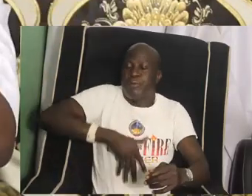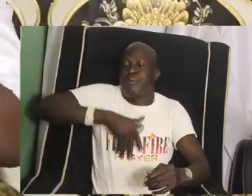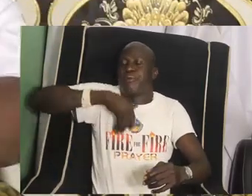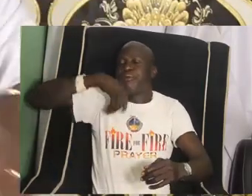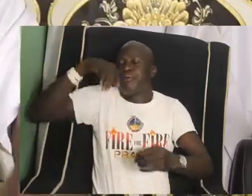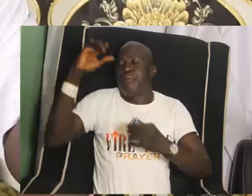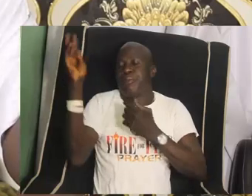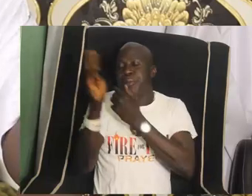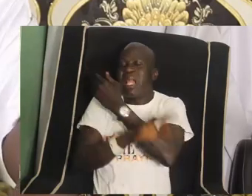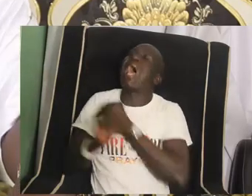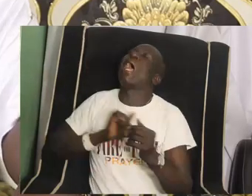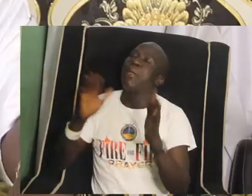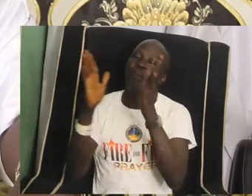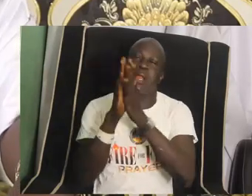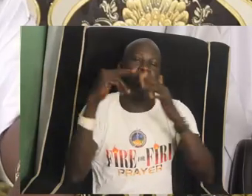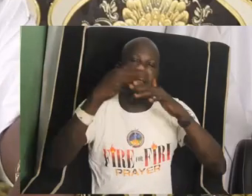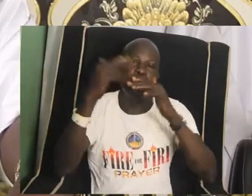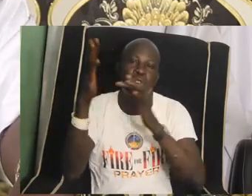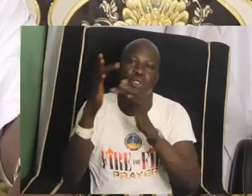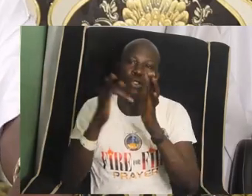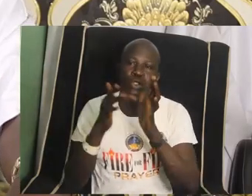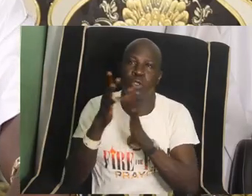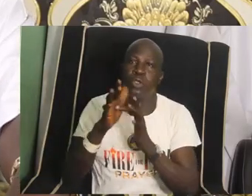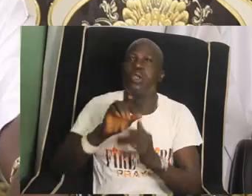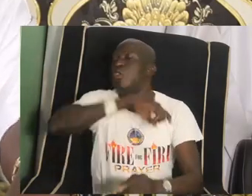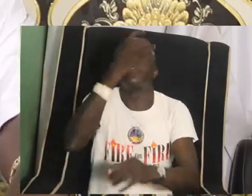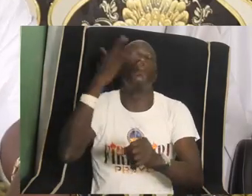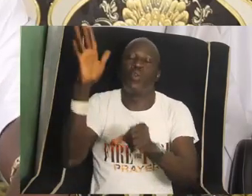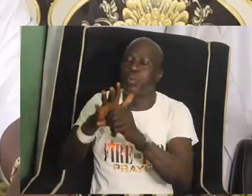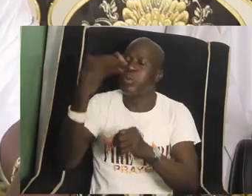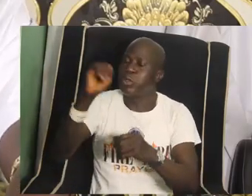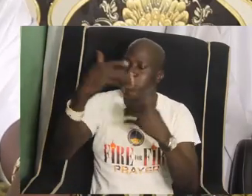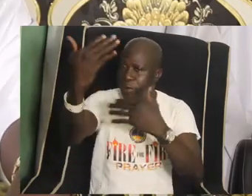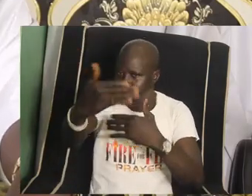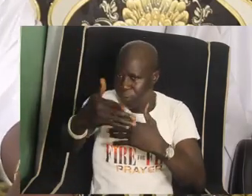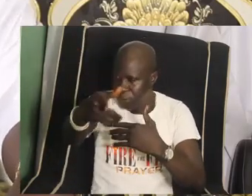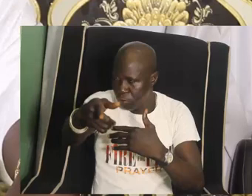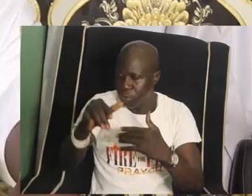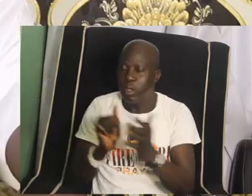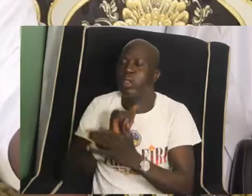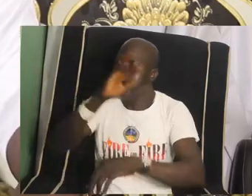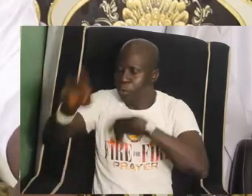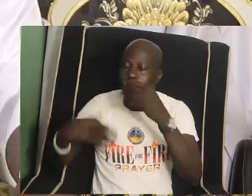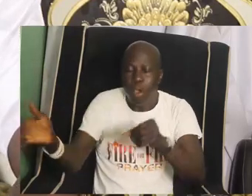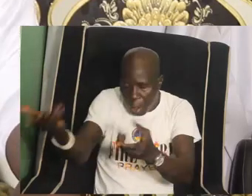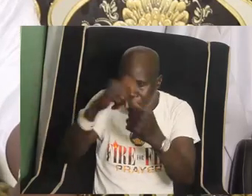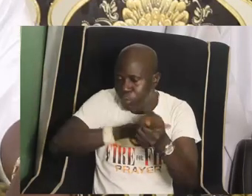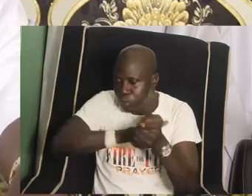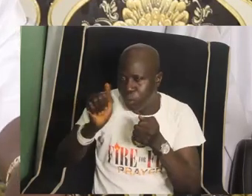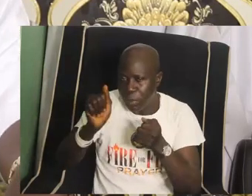of fulfillment. O gbadura ni oruko Jesus. I pray in the name of Jesus. Ileri ayo ewaju re yi. The place of joy before you. O ma wa si